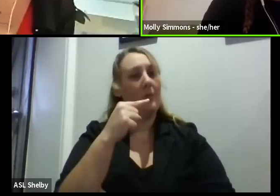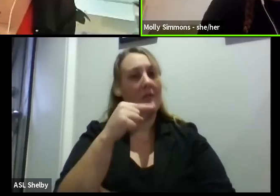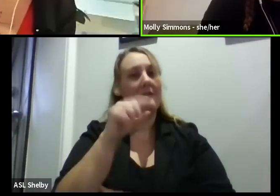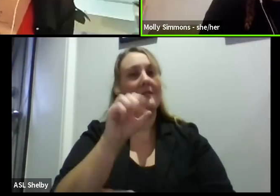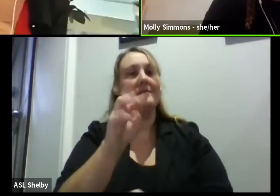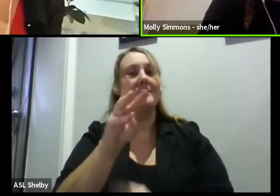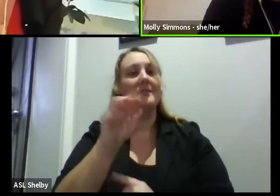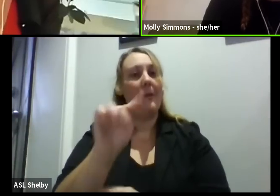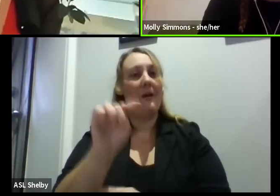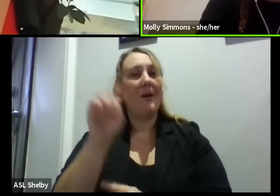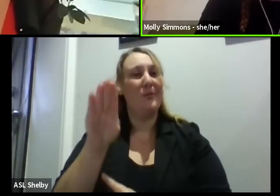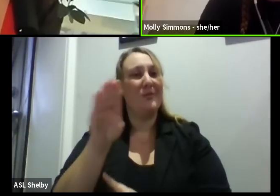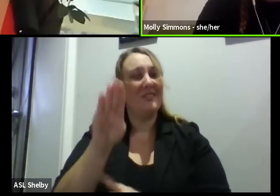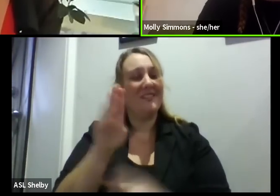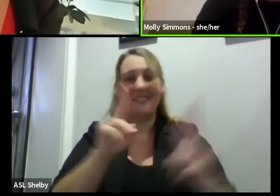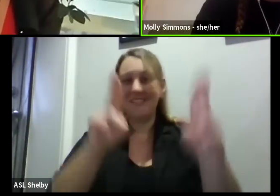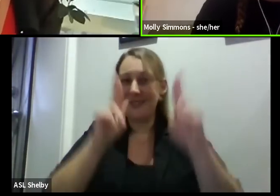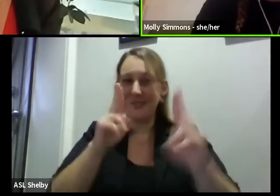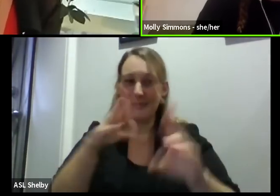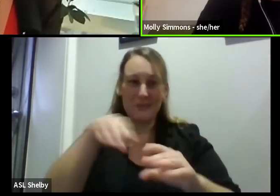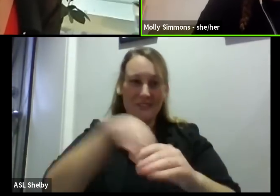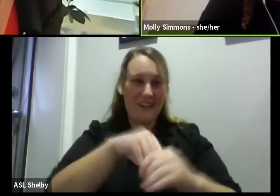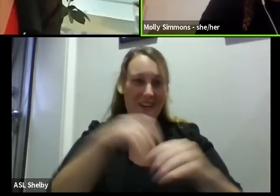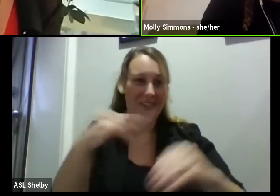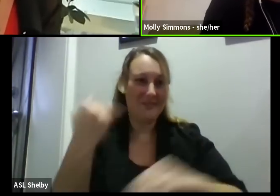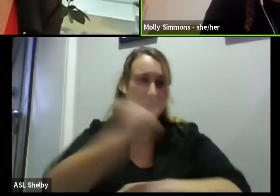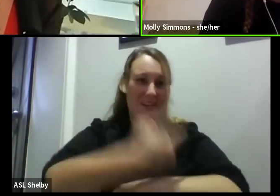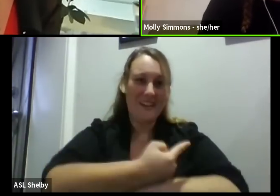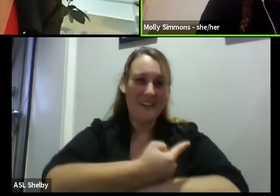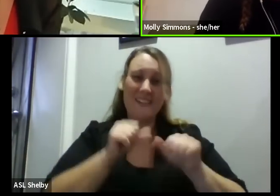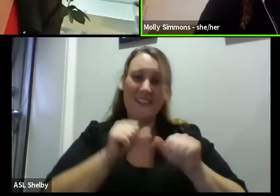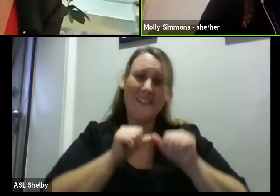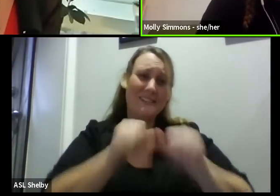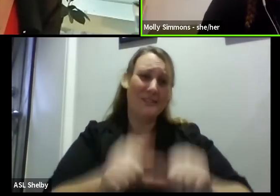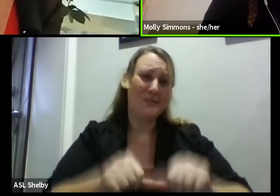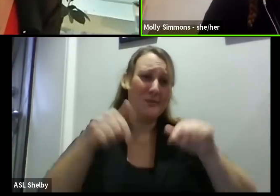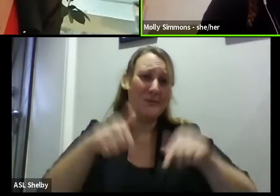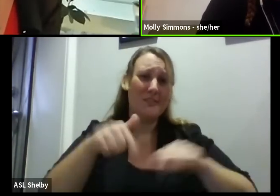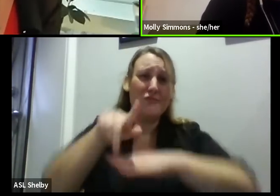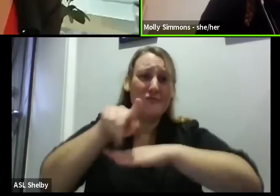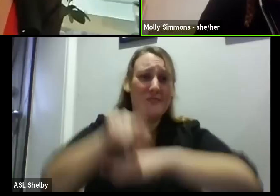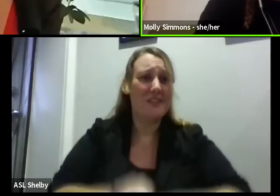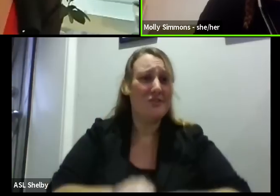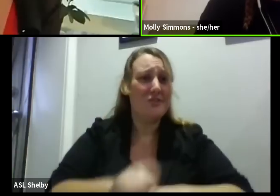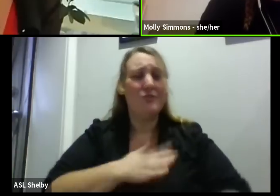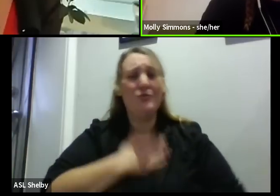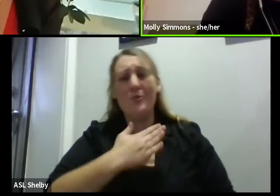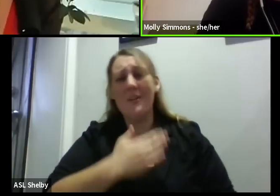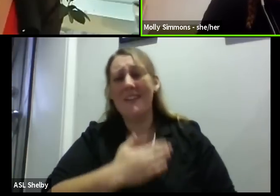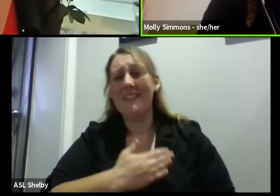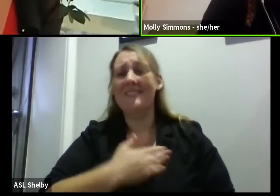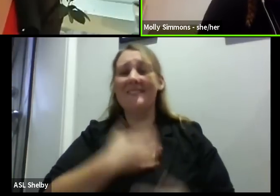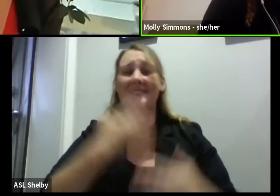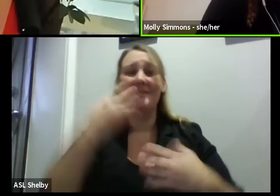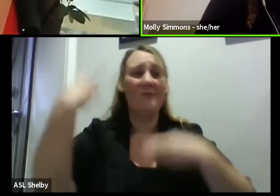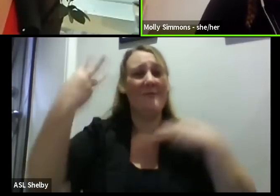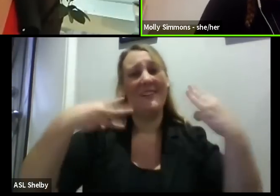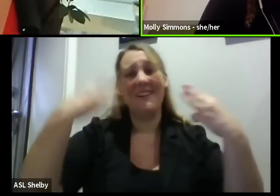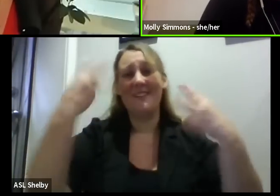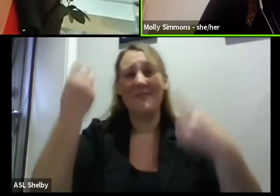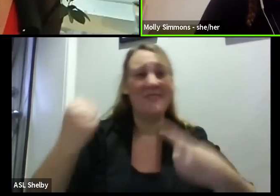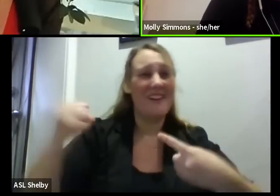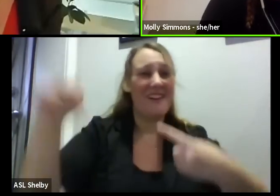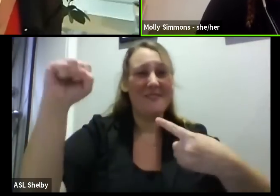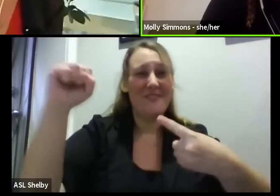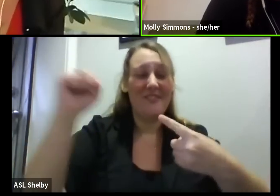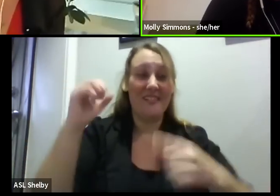and carry on a tradition that is joyous and rowdy and radical as we fight together for a better future. When we founded